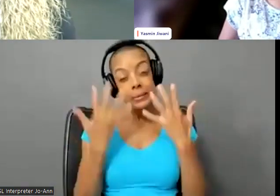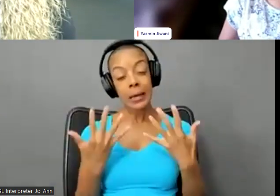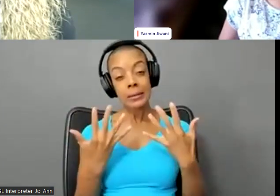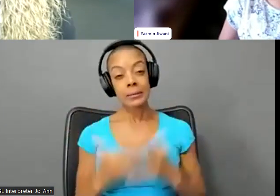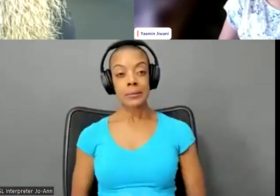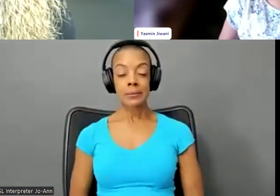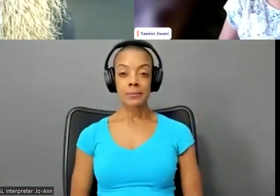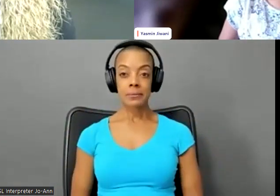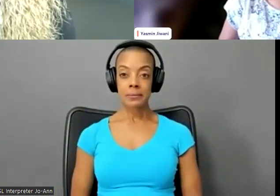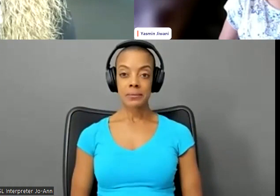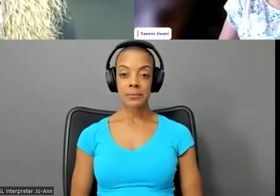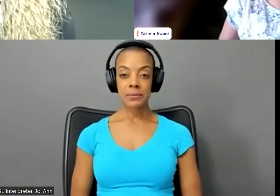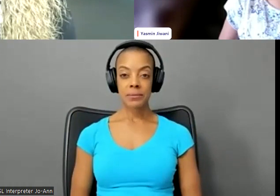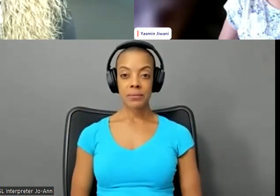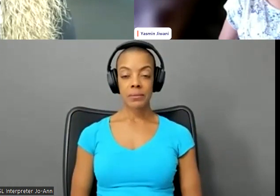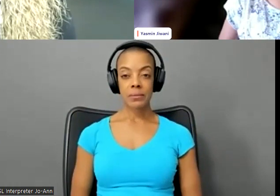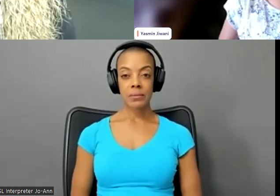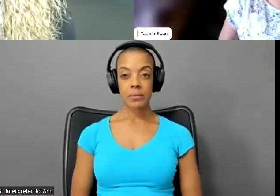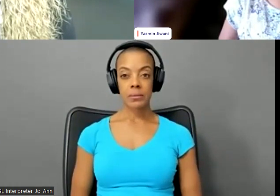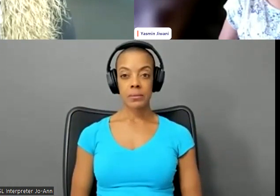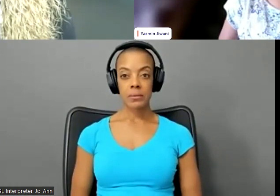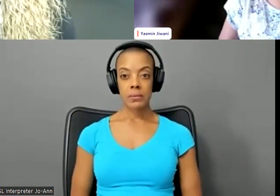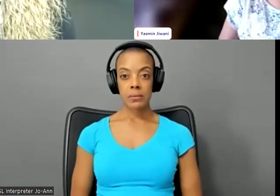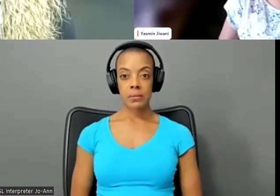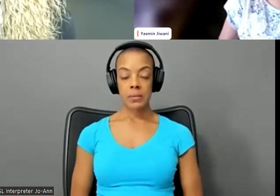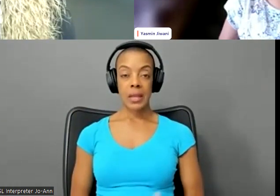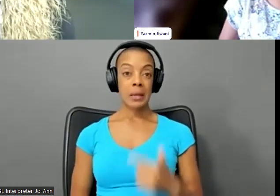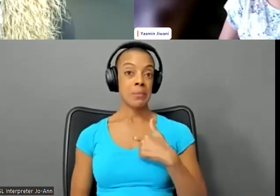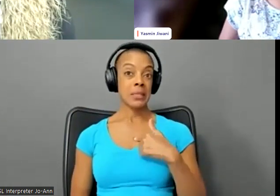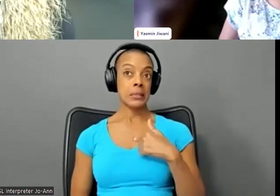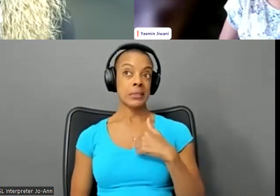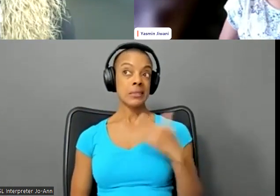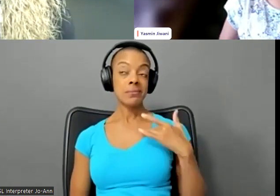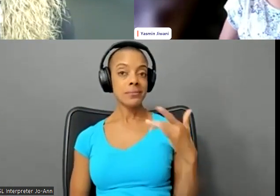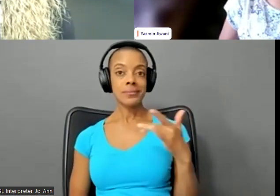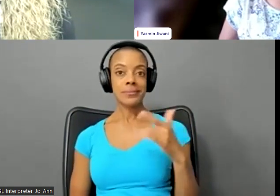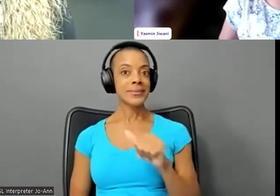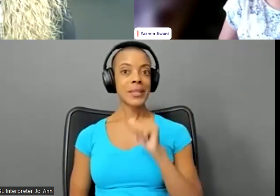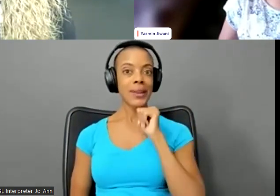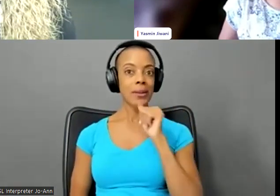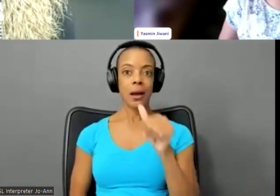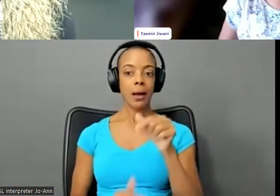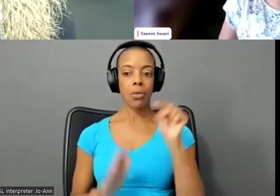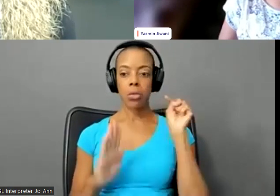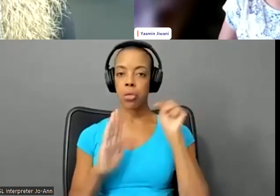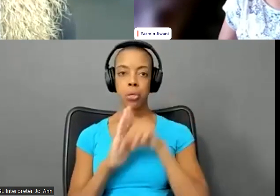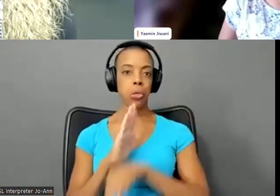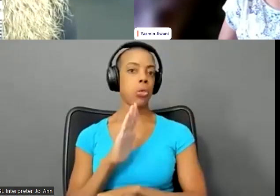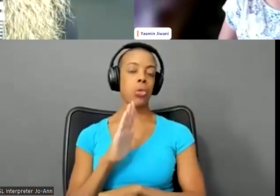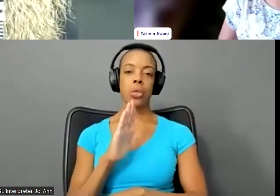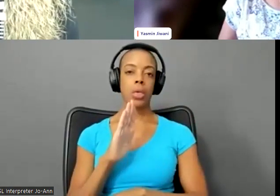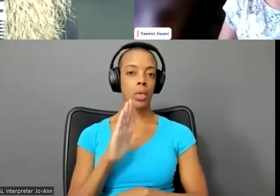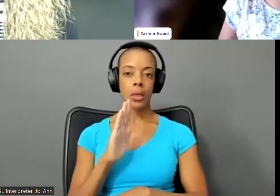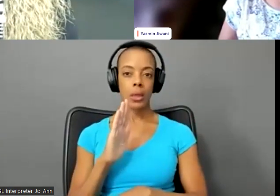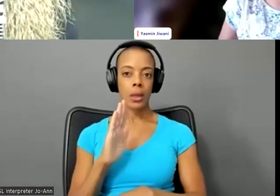I usually would not go down that rabbit hole, one, because, and I am